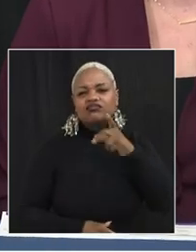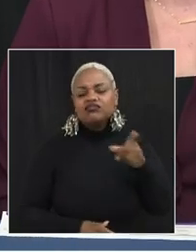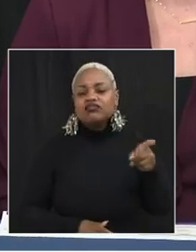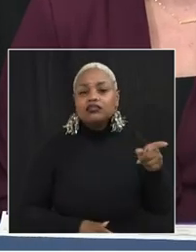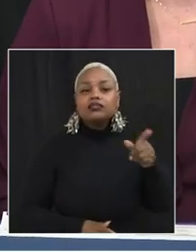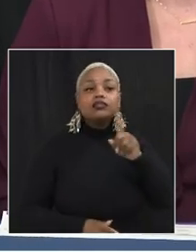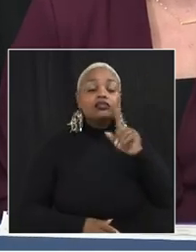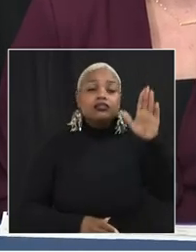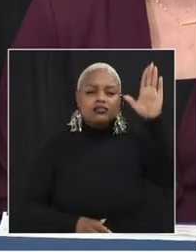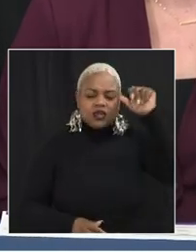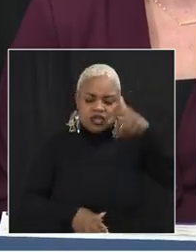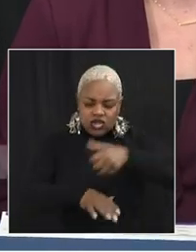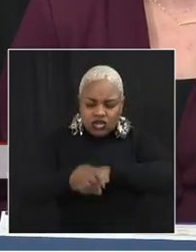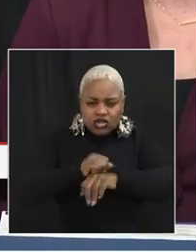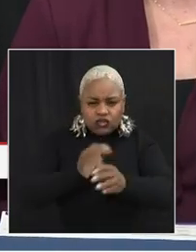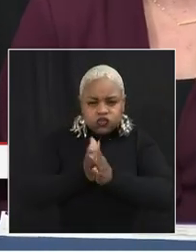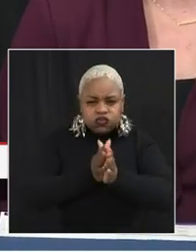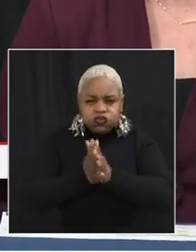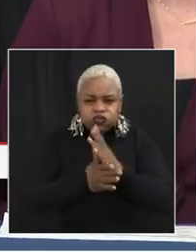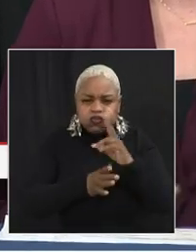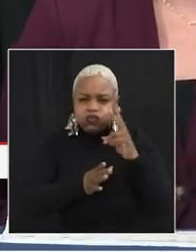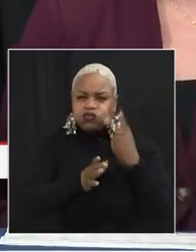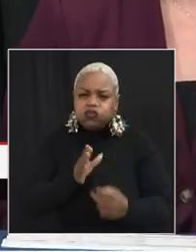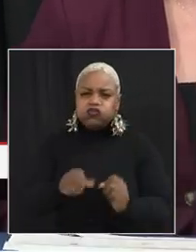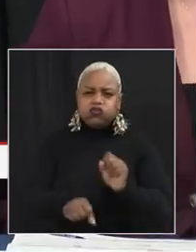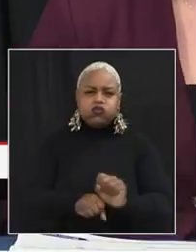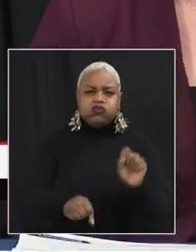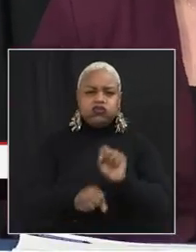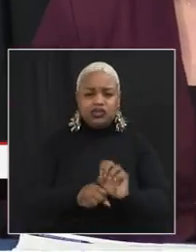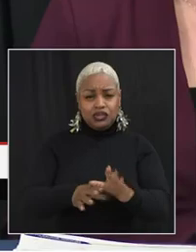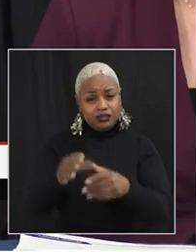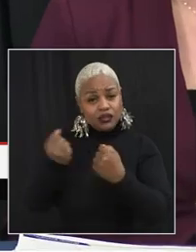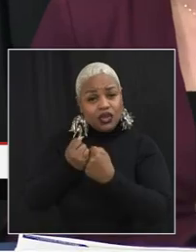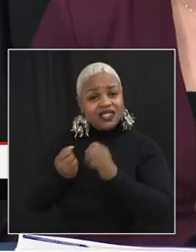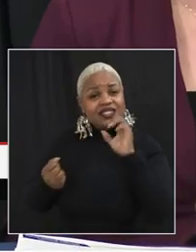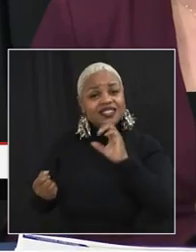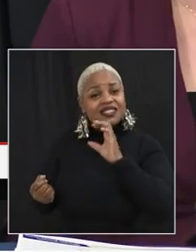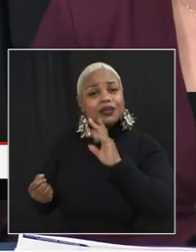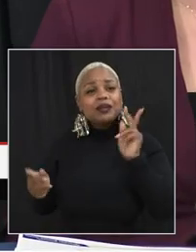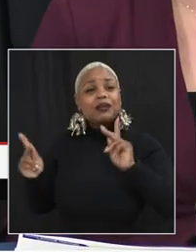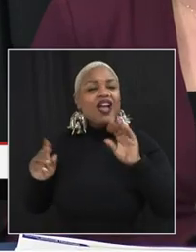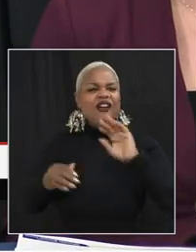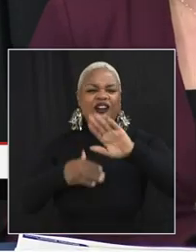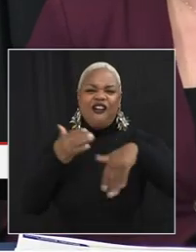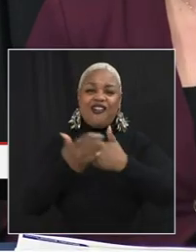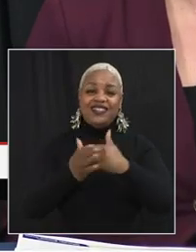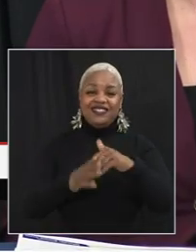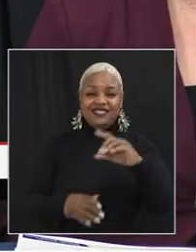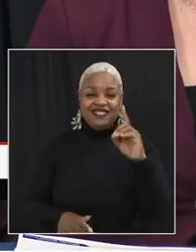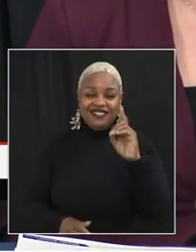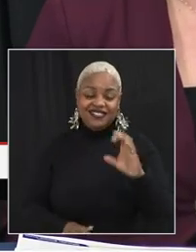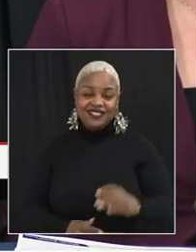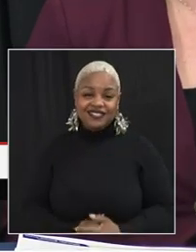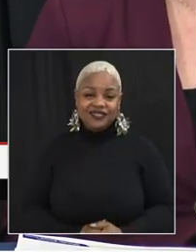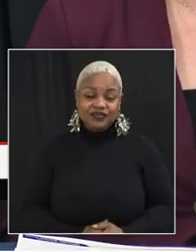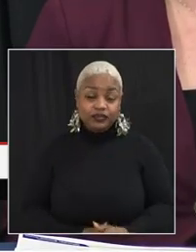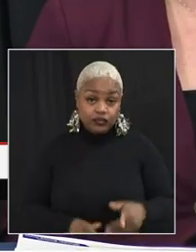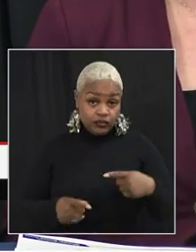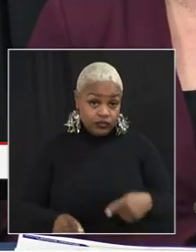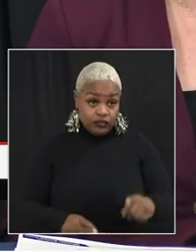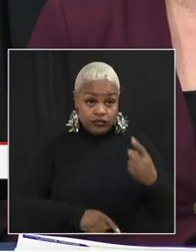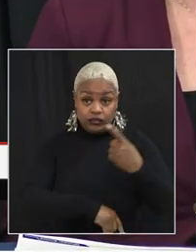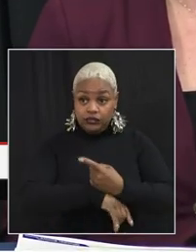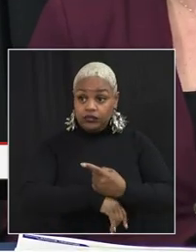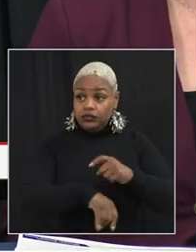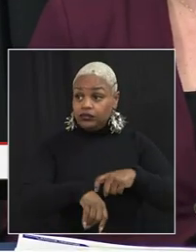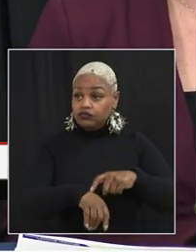to prioritizing not only our older residents, but just all of DC in these times. Her dedication ensures